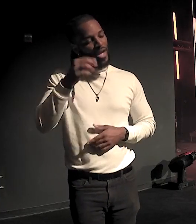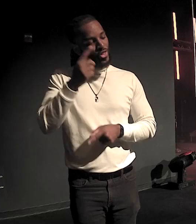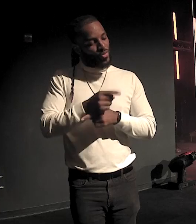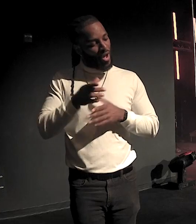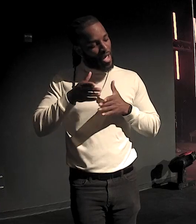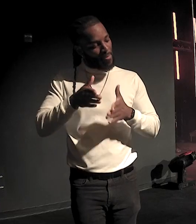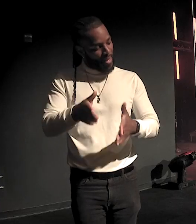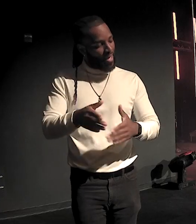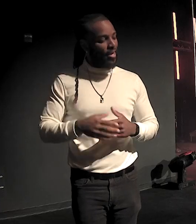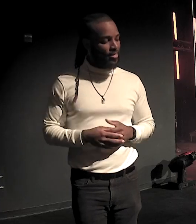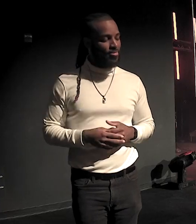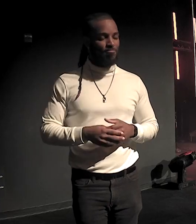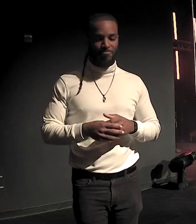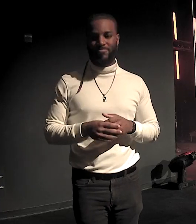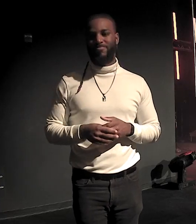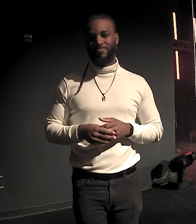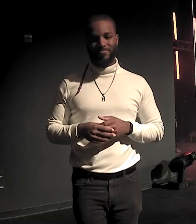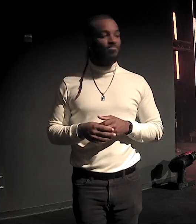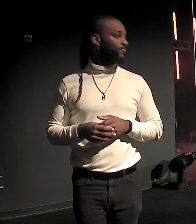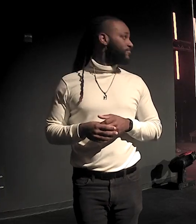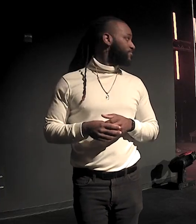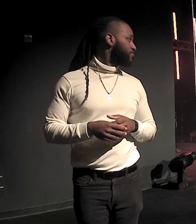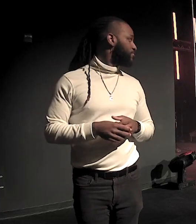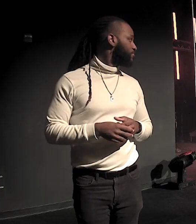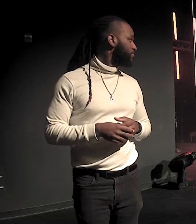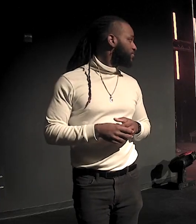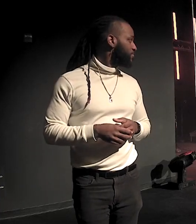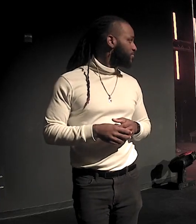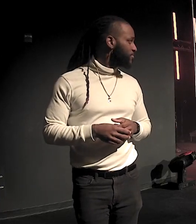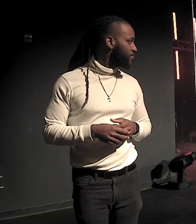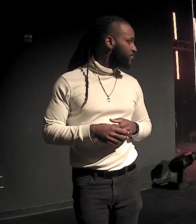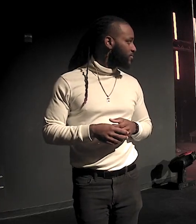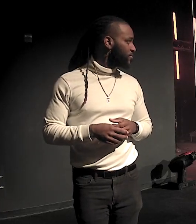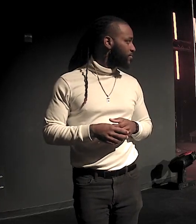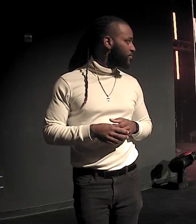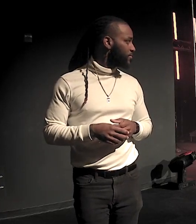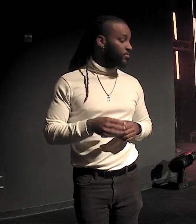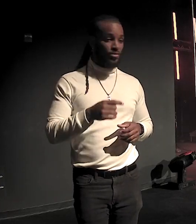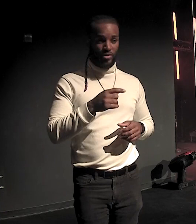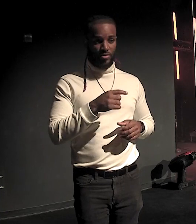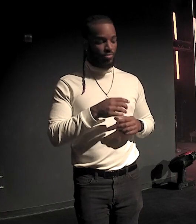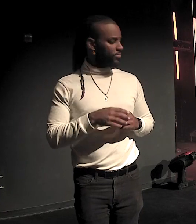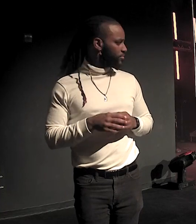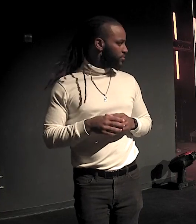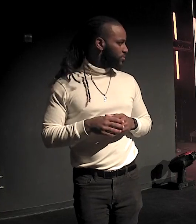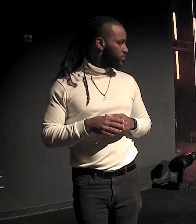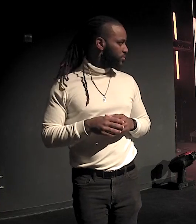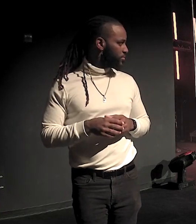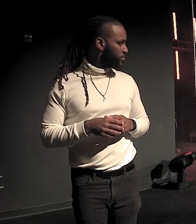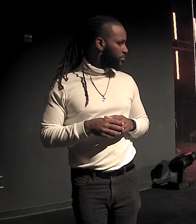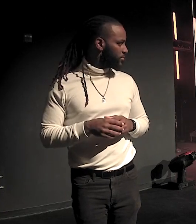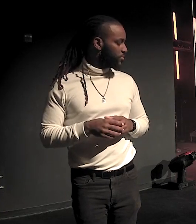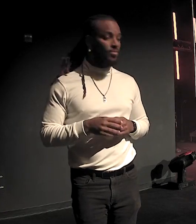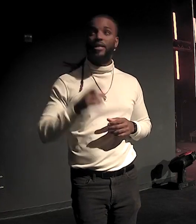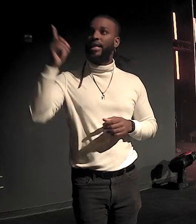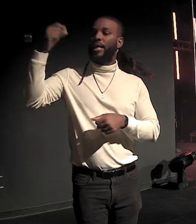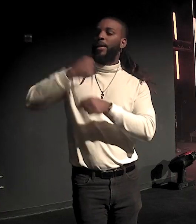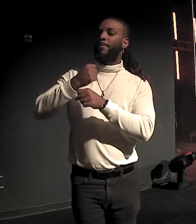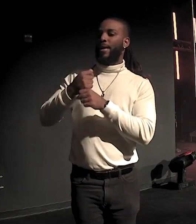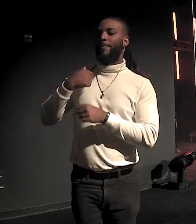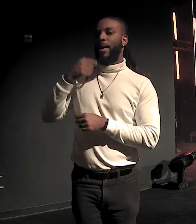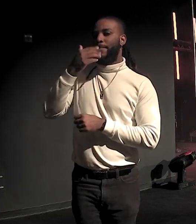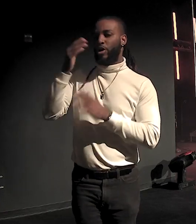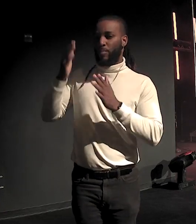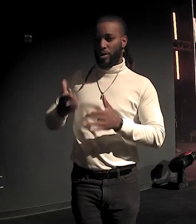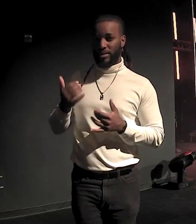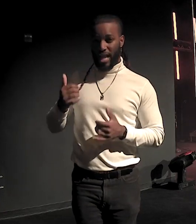in the light. And he walks with me every day. He told me my reason. He made me a better person. And now every